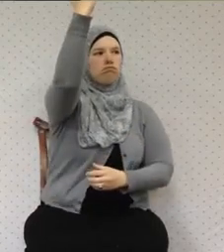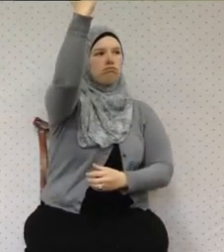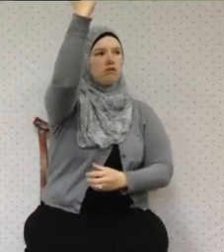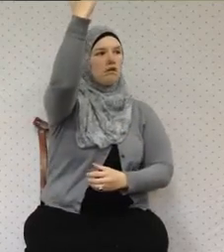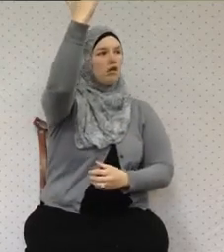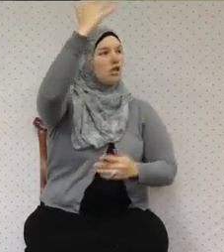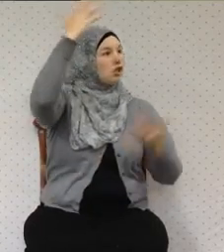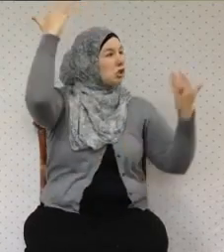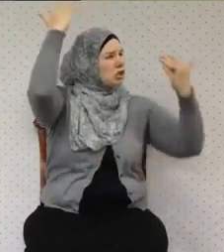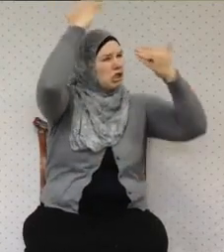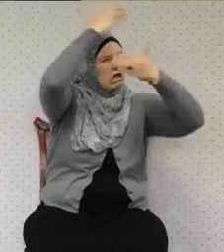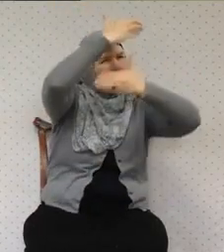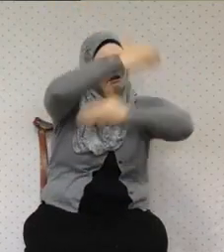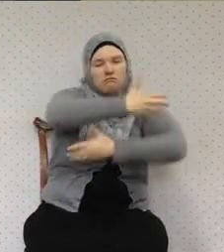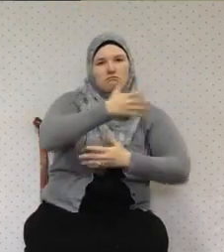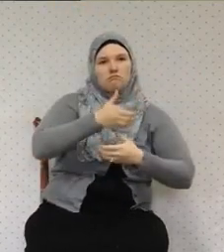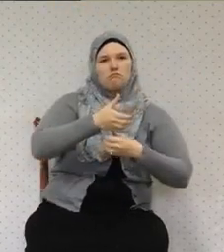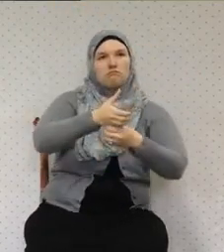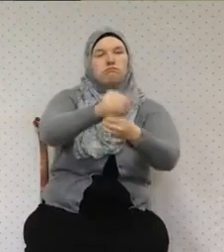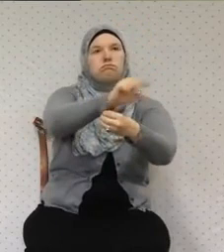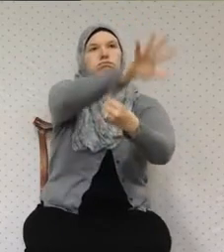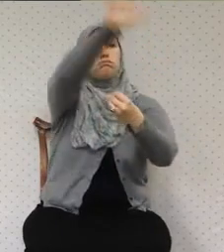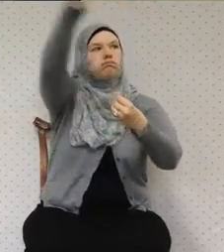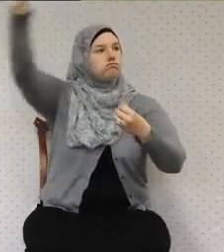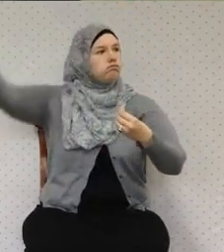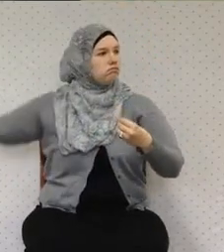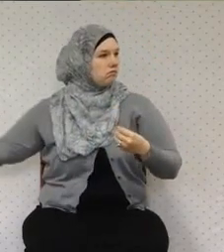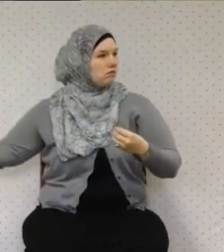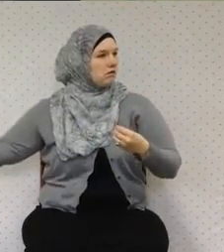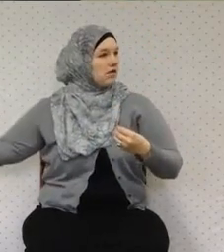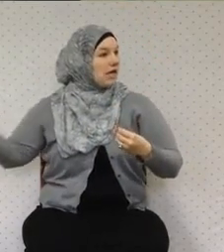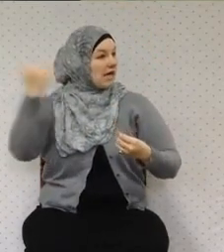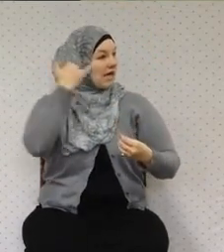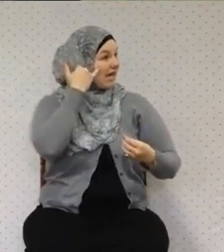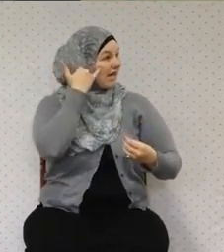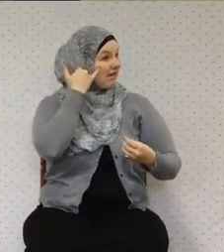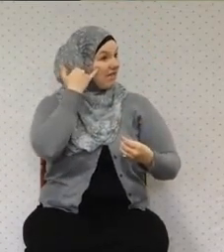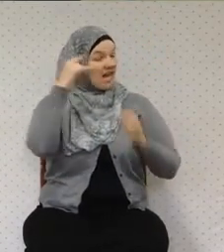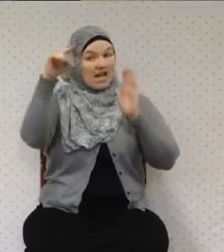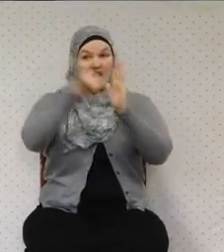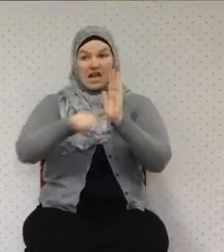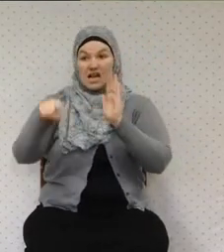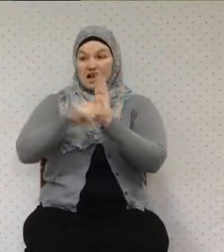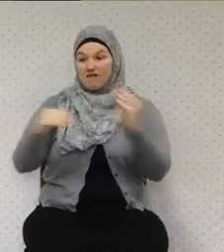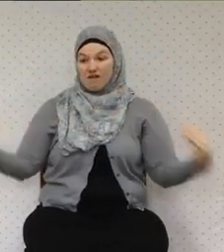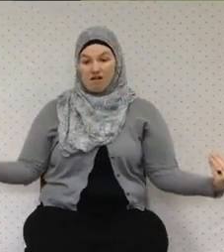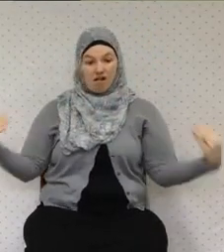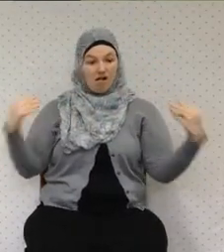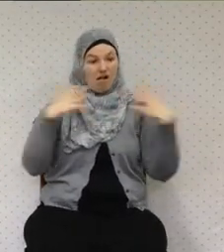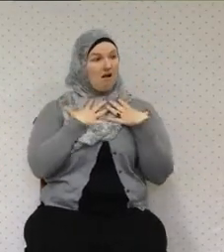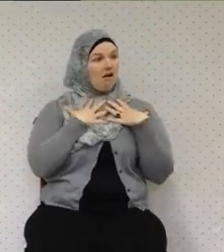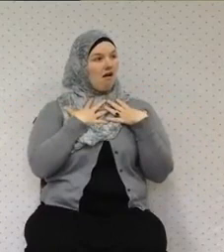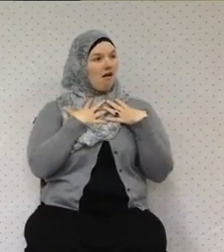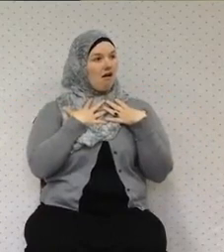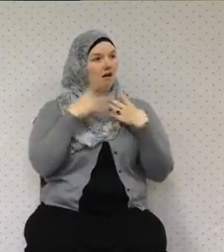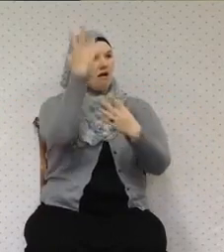the darkest of places. But if I find myself being negatively affected by my surrounding,